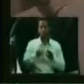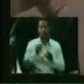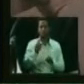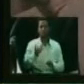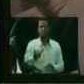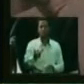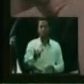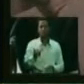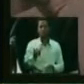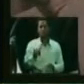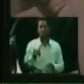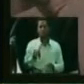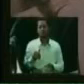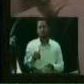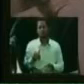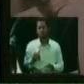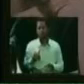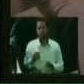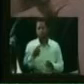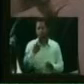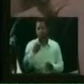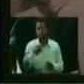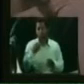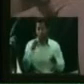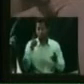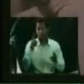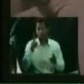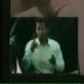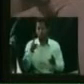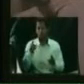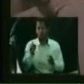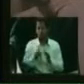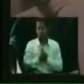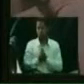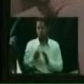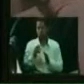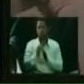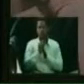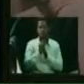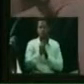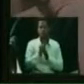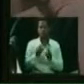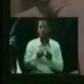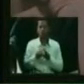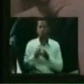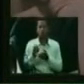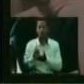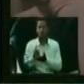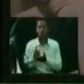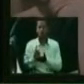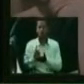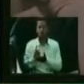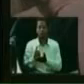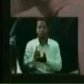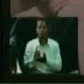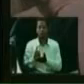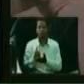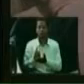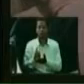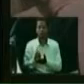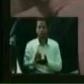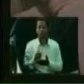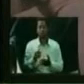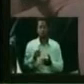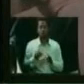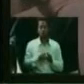that they're as efficient and effective as they can be. She's been leading and facilitating some of the work around how do we make sure